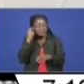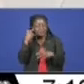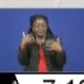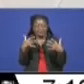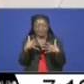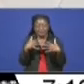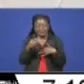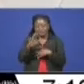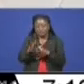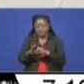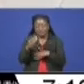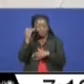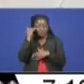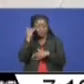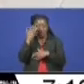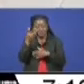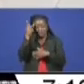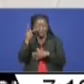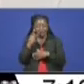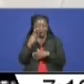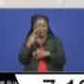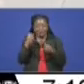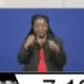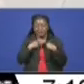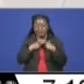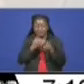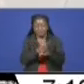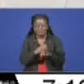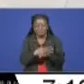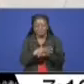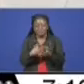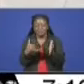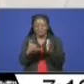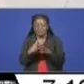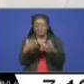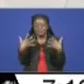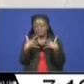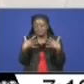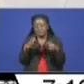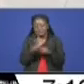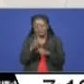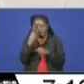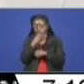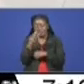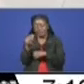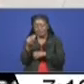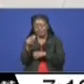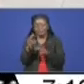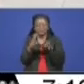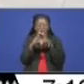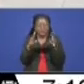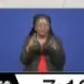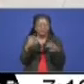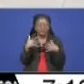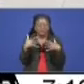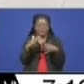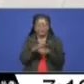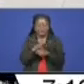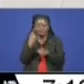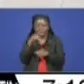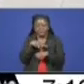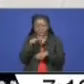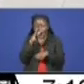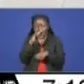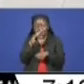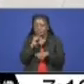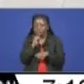knowing their parent is diagnosed with cancer, is fearful for them. It's very fearful for kids.